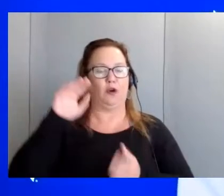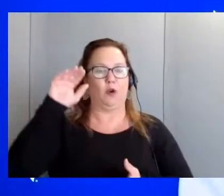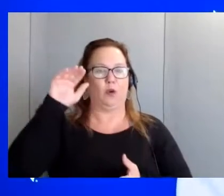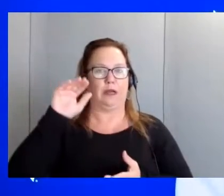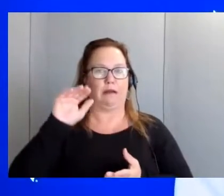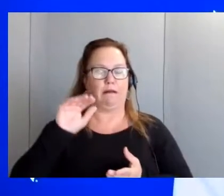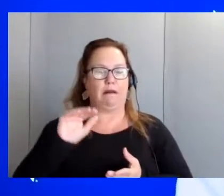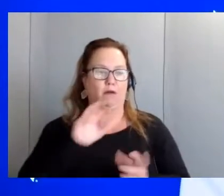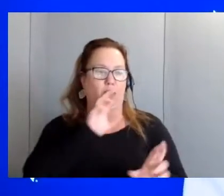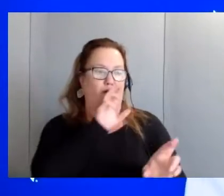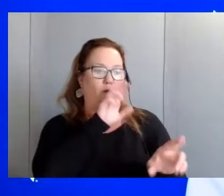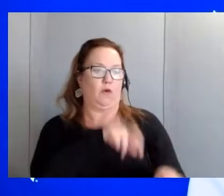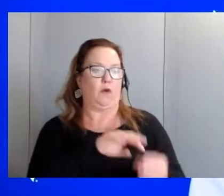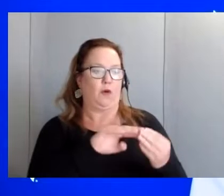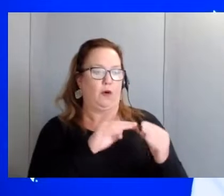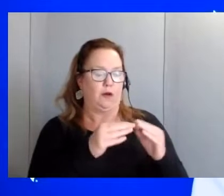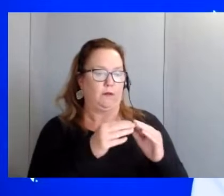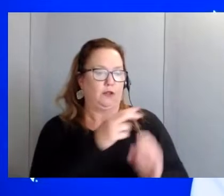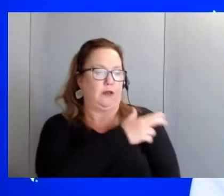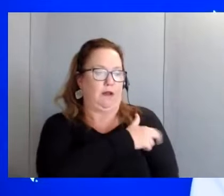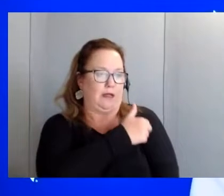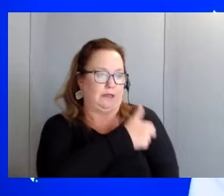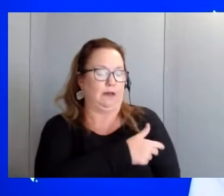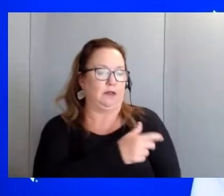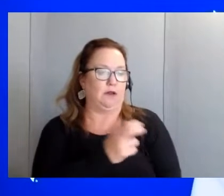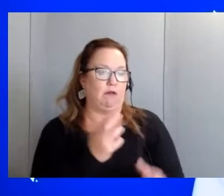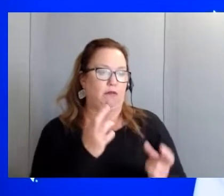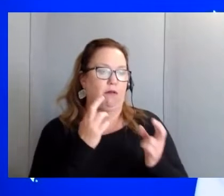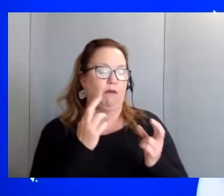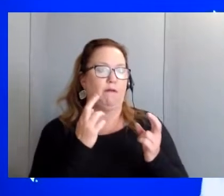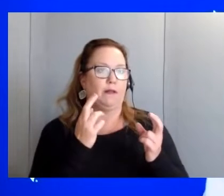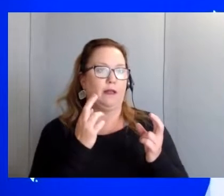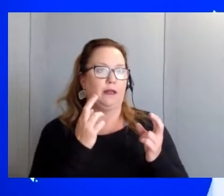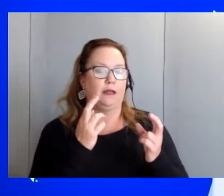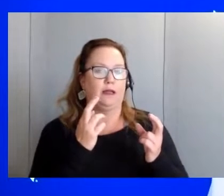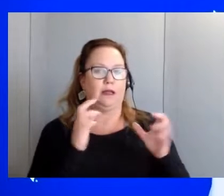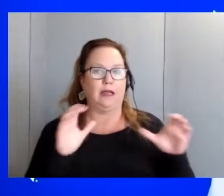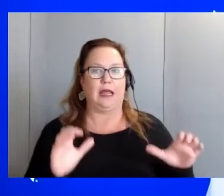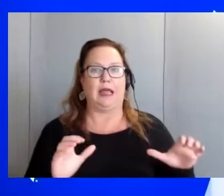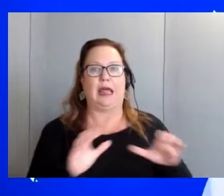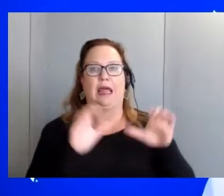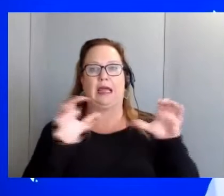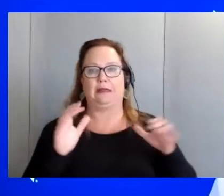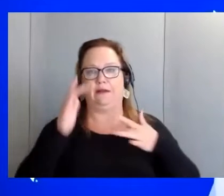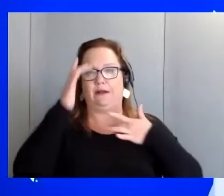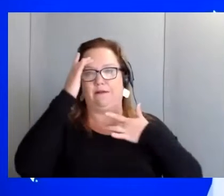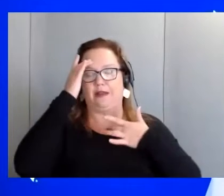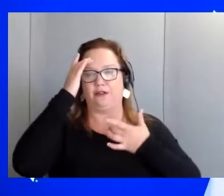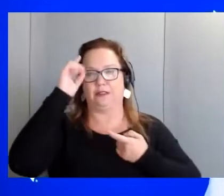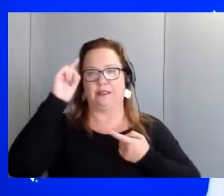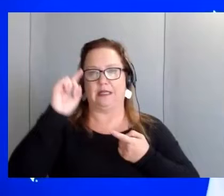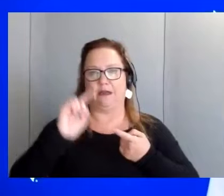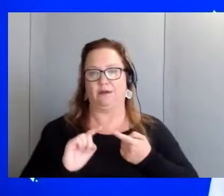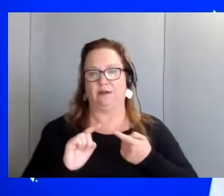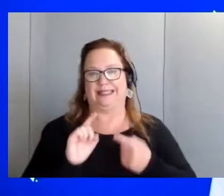reported cases and hospitalizations. So hopefully we can get these active infections in the hospital down to the single digits